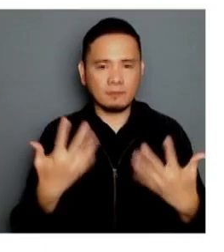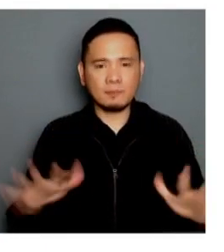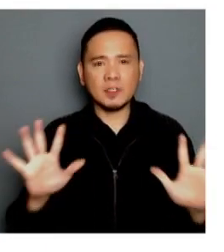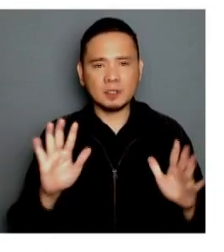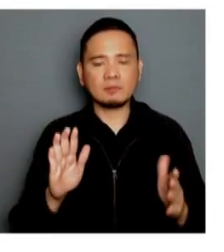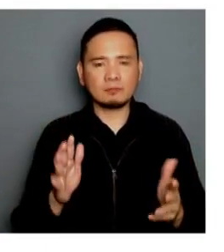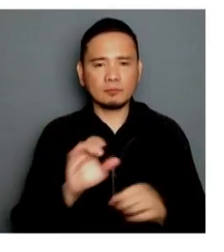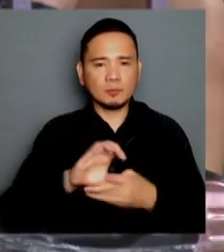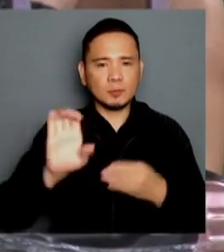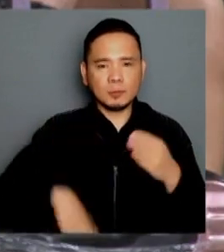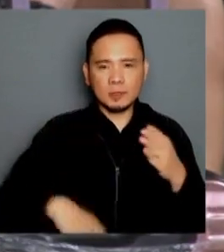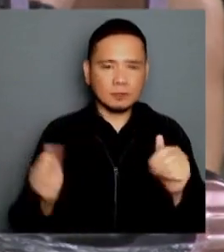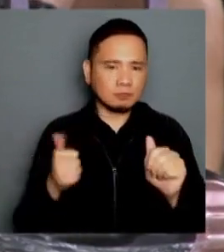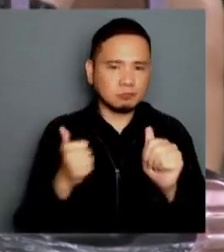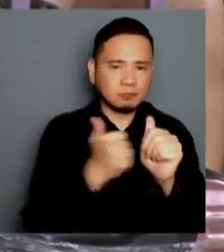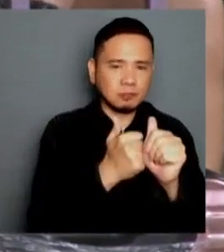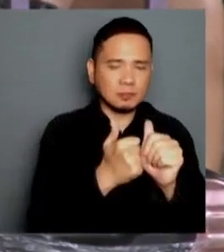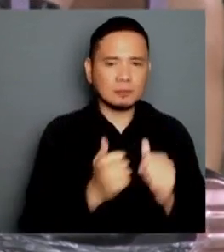concerned.